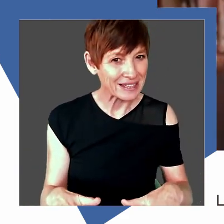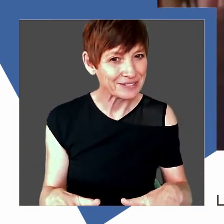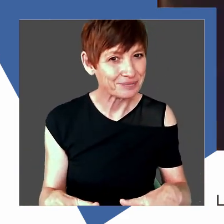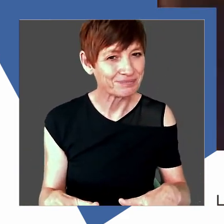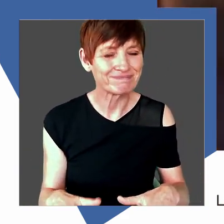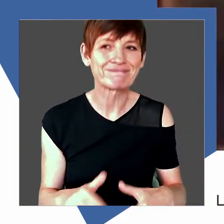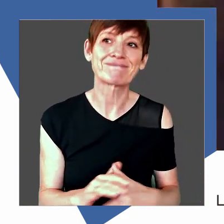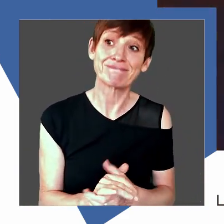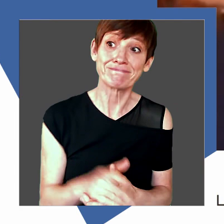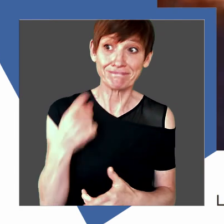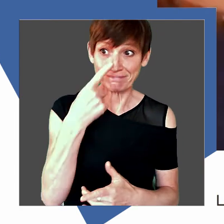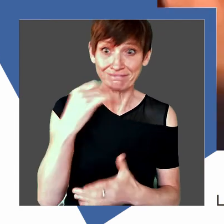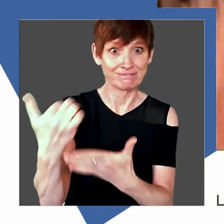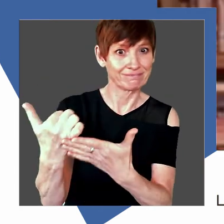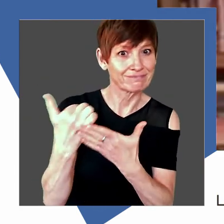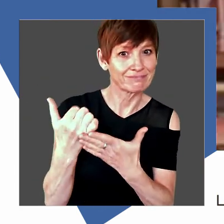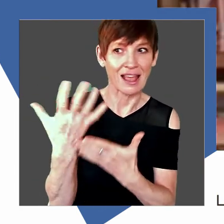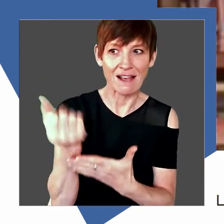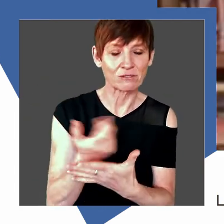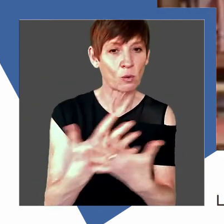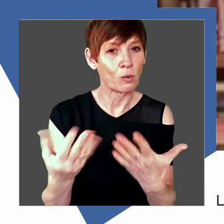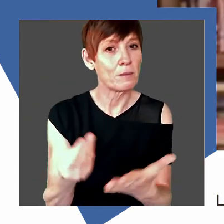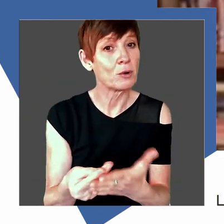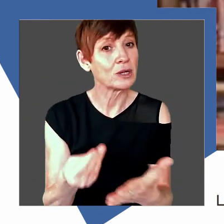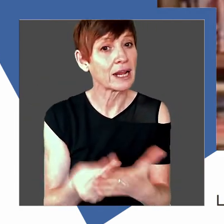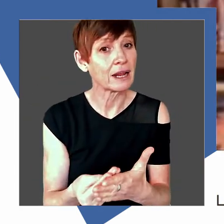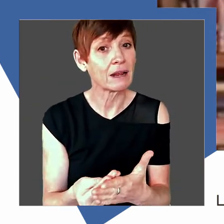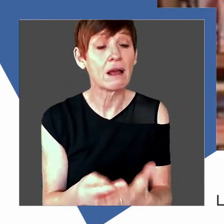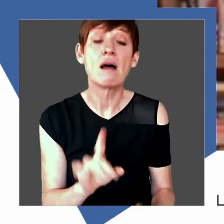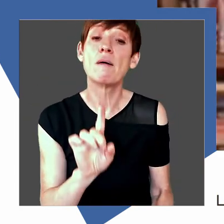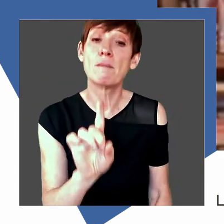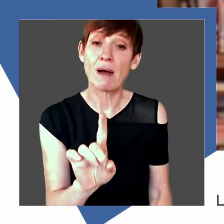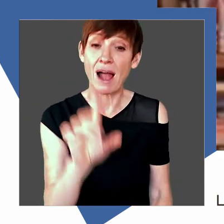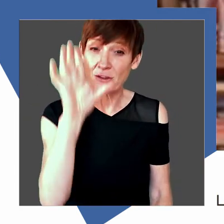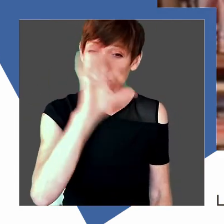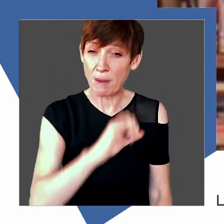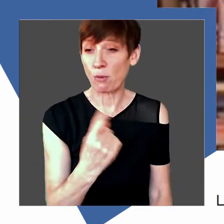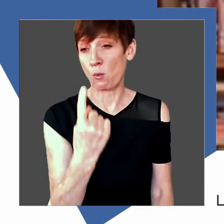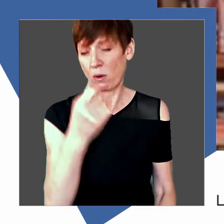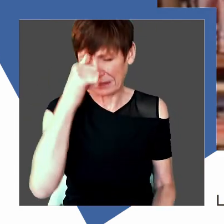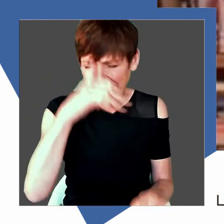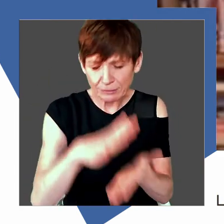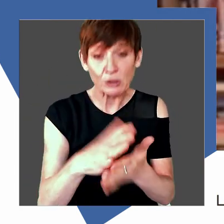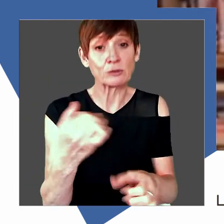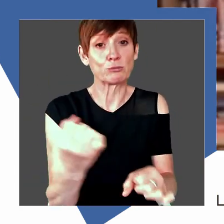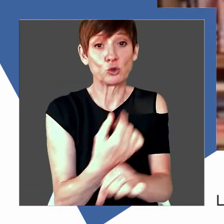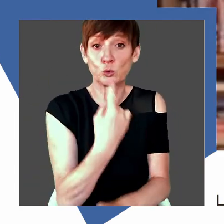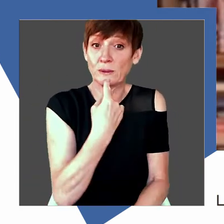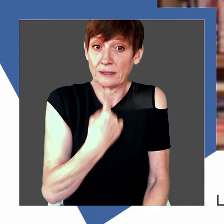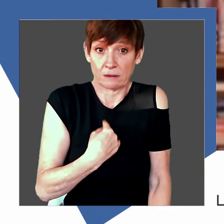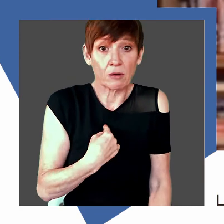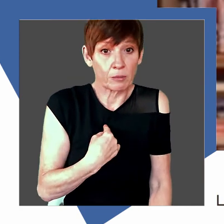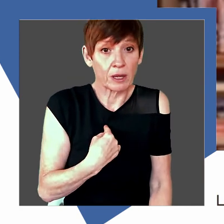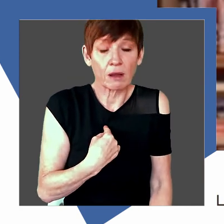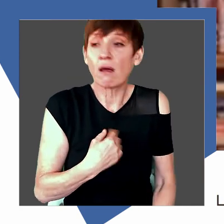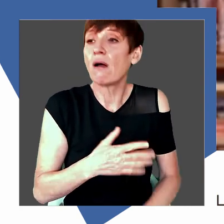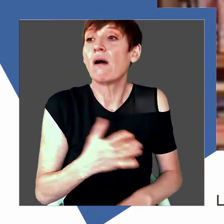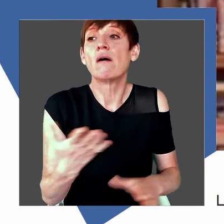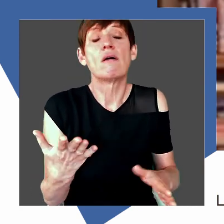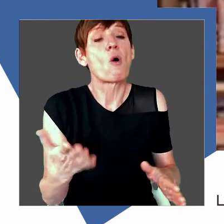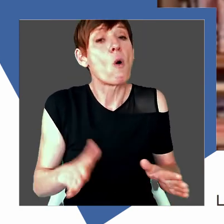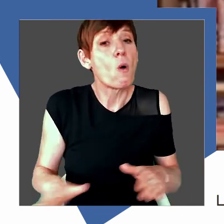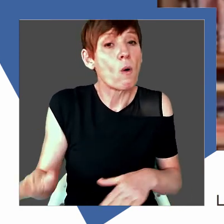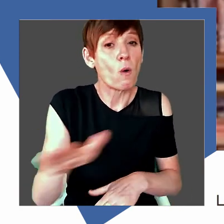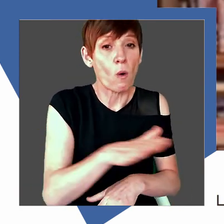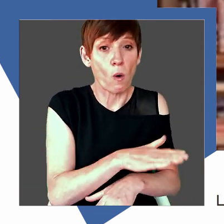and they'll have loads of money. I remember a really experienced producer saying to me once, you know, no producer has more